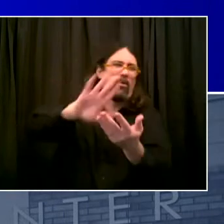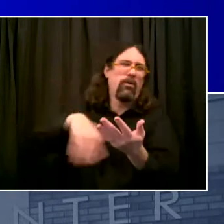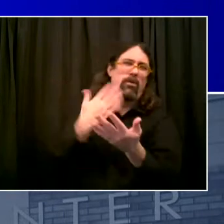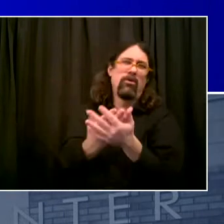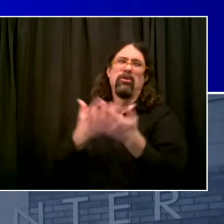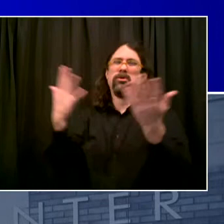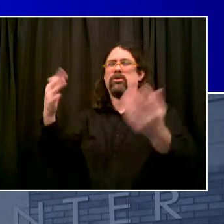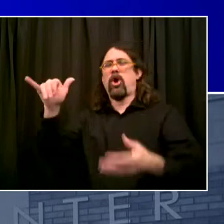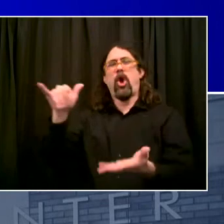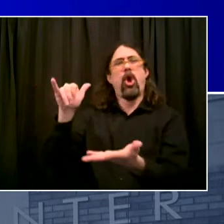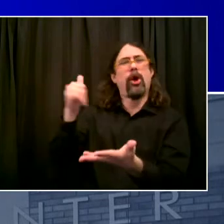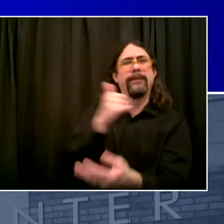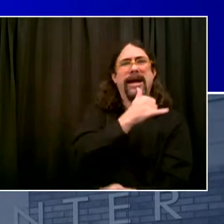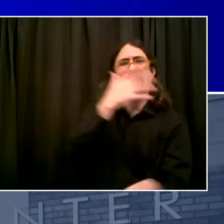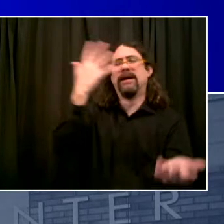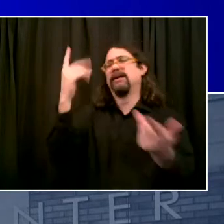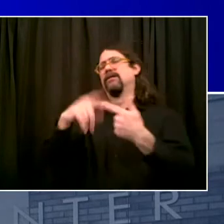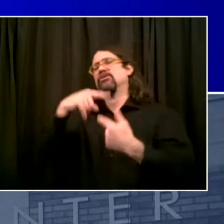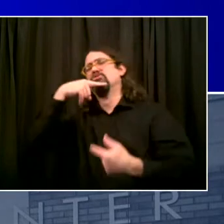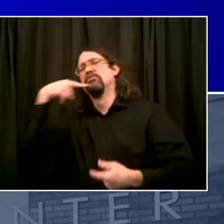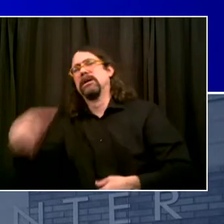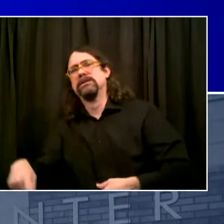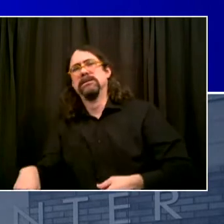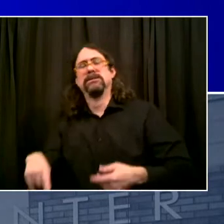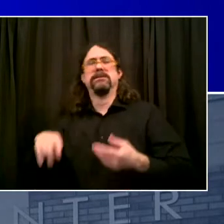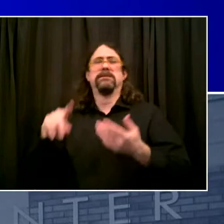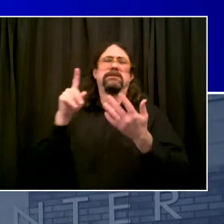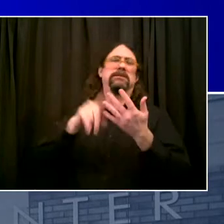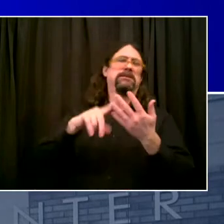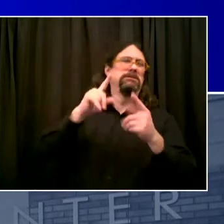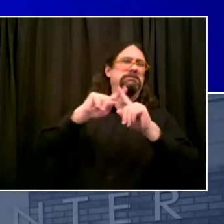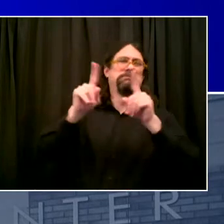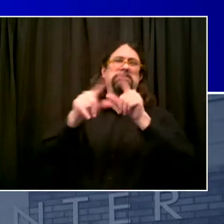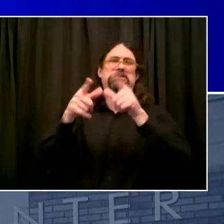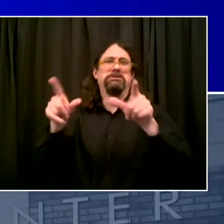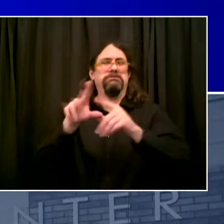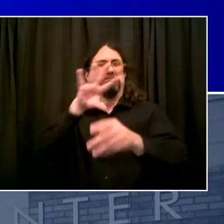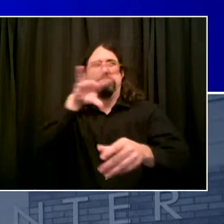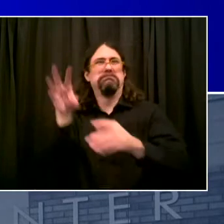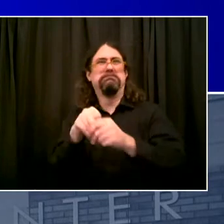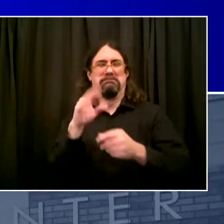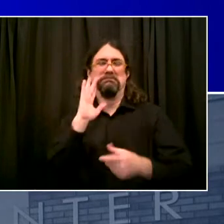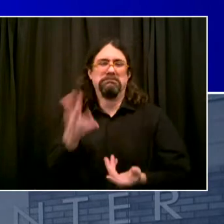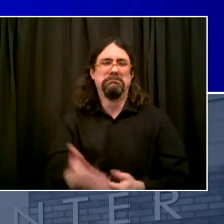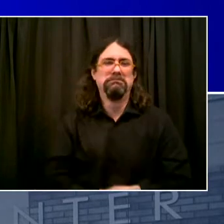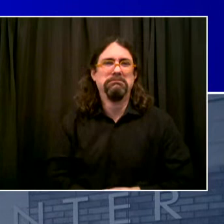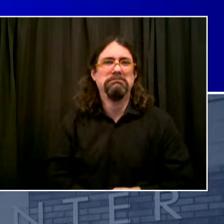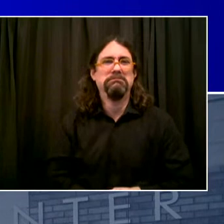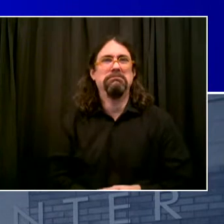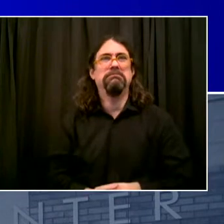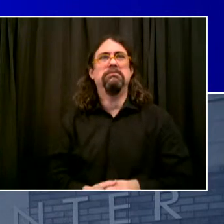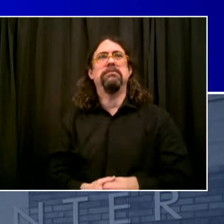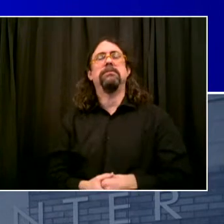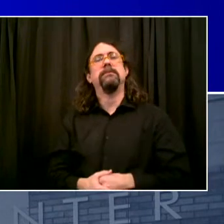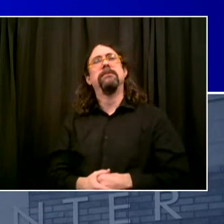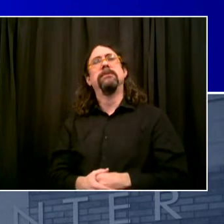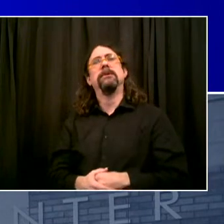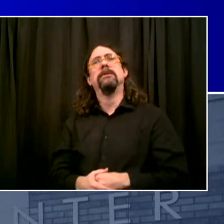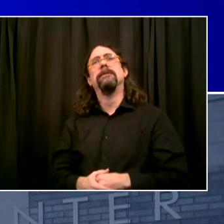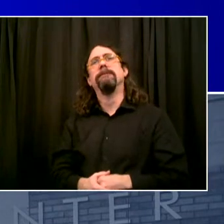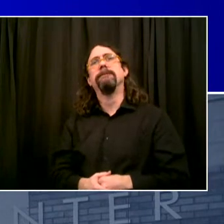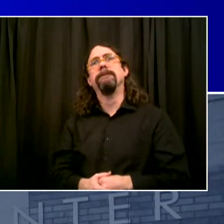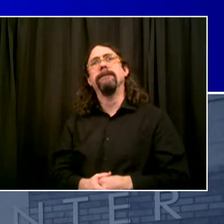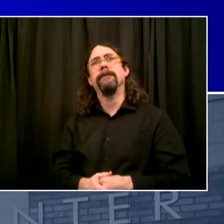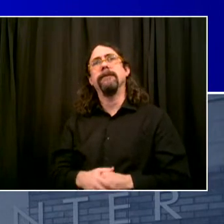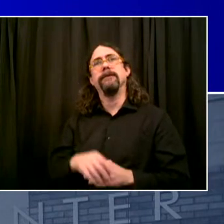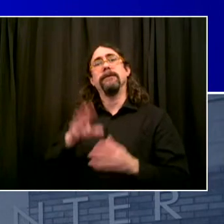get that application done in their native language. That's going to help. But we're also going to simplify the application process. A